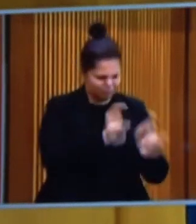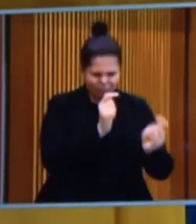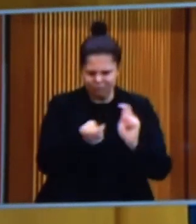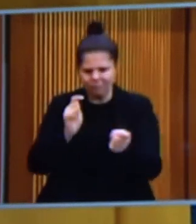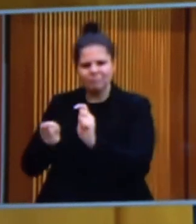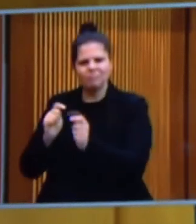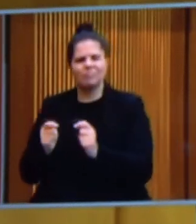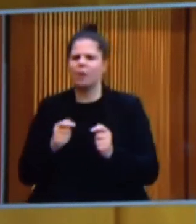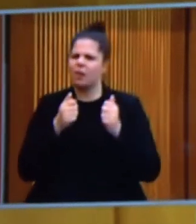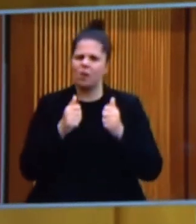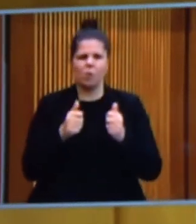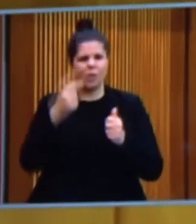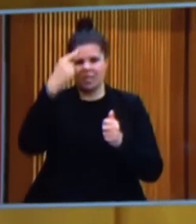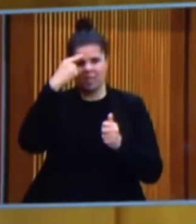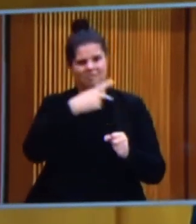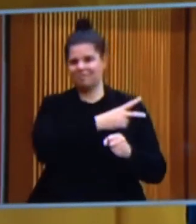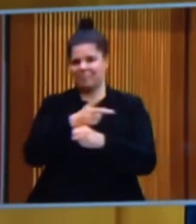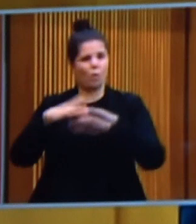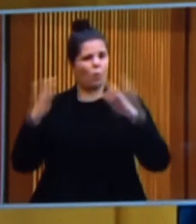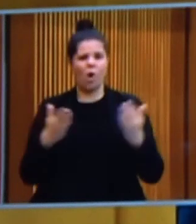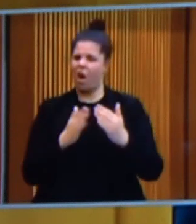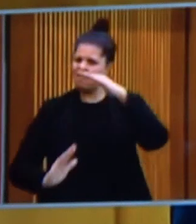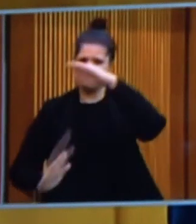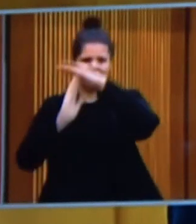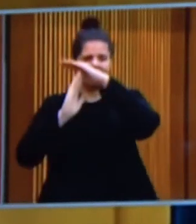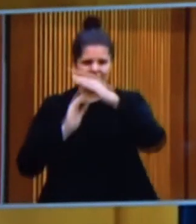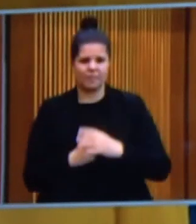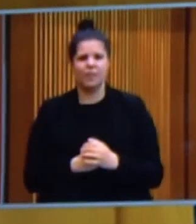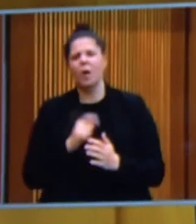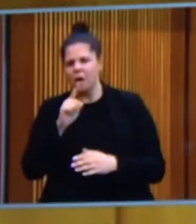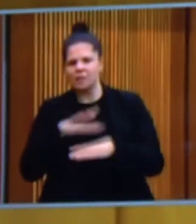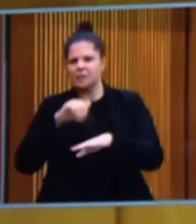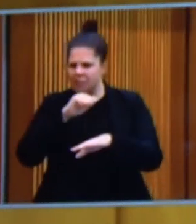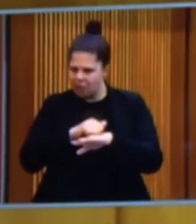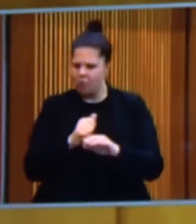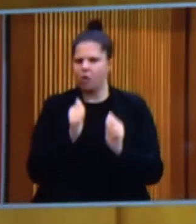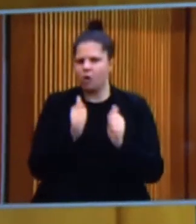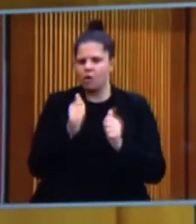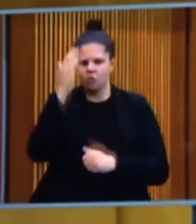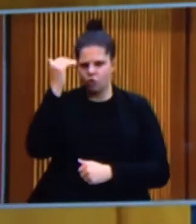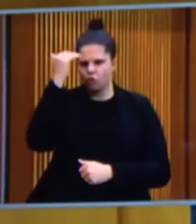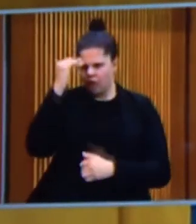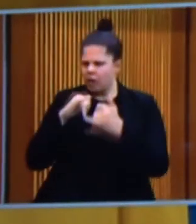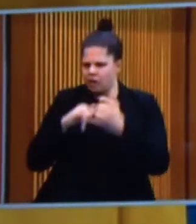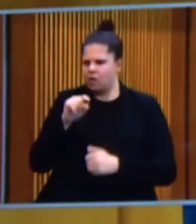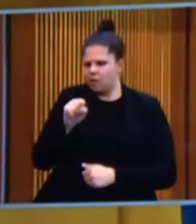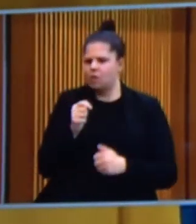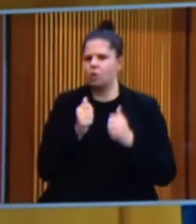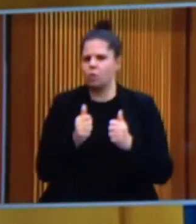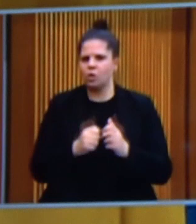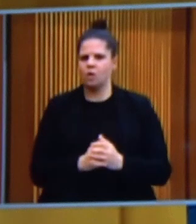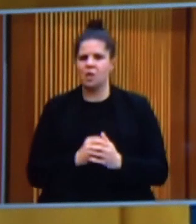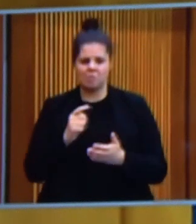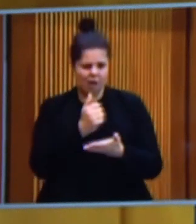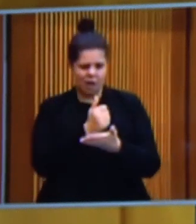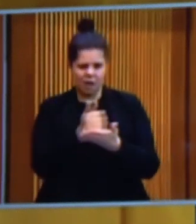testing program in the world, perhaps only Singapore and Korea, but at this stage our numbers